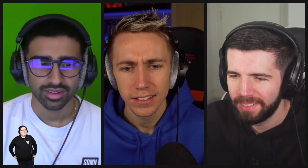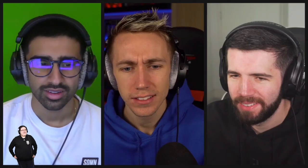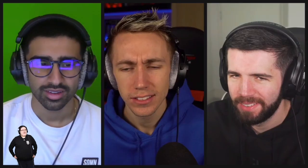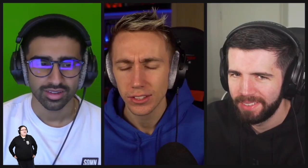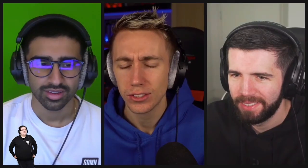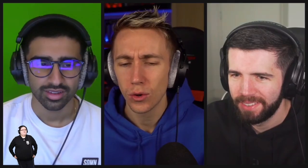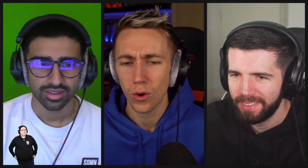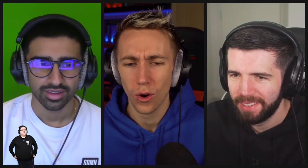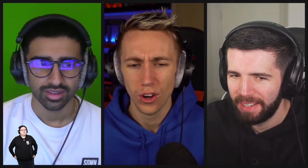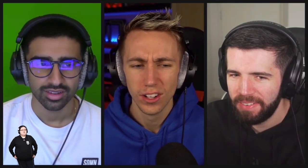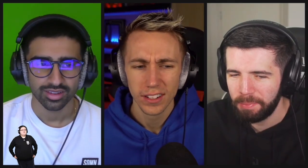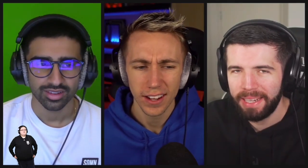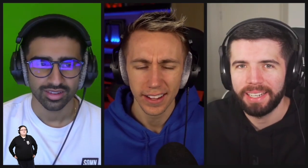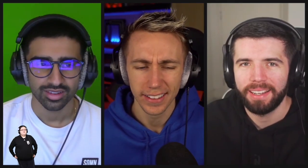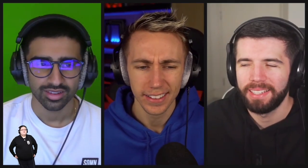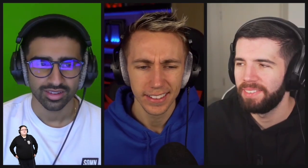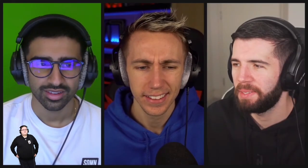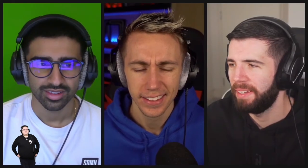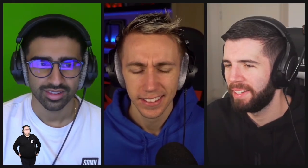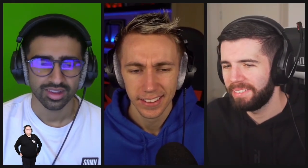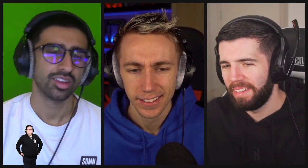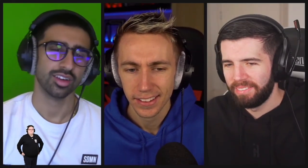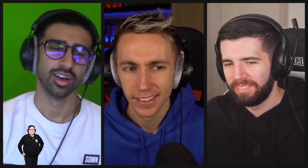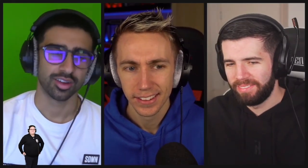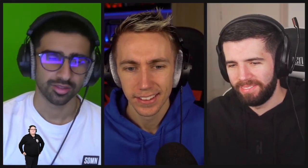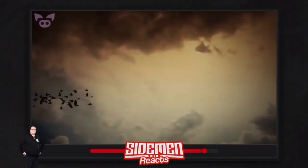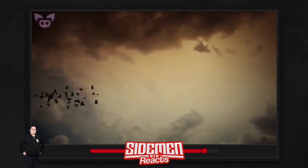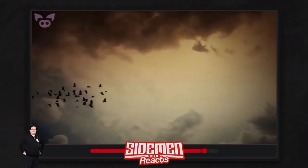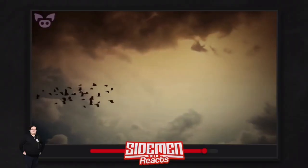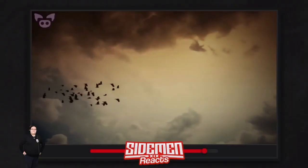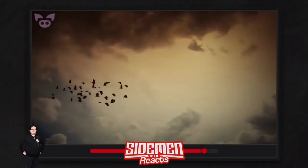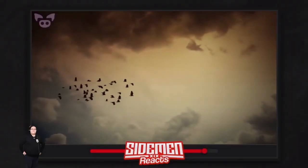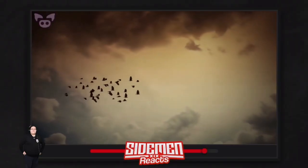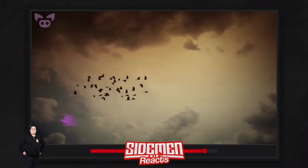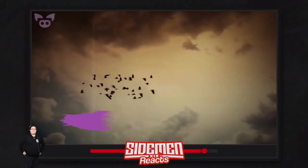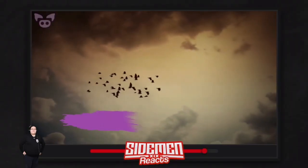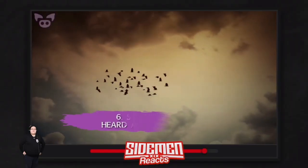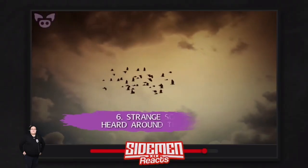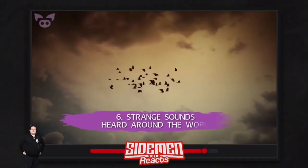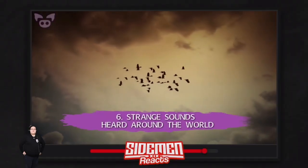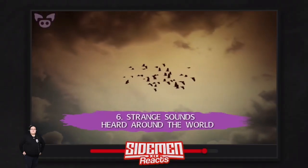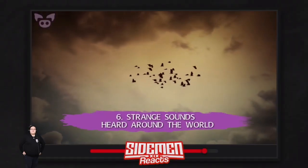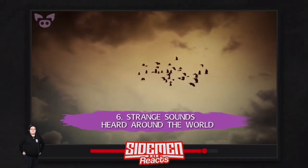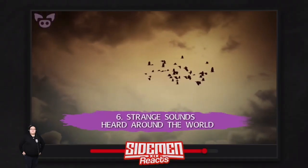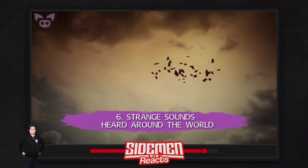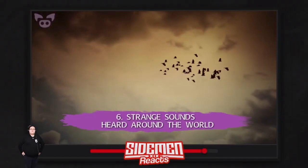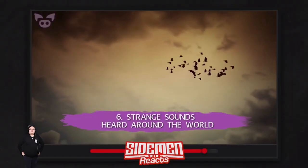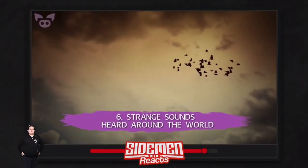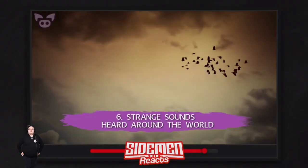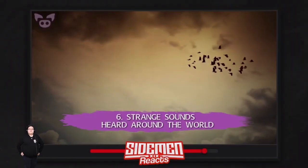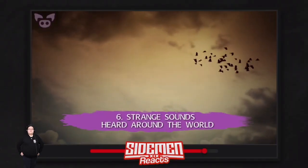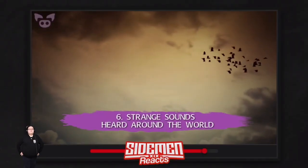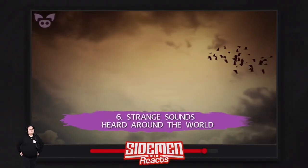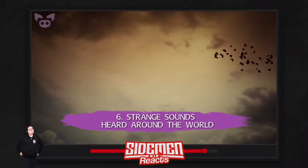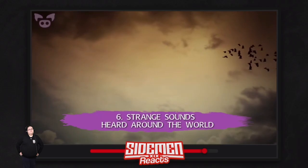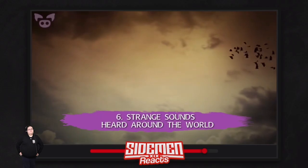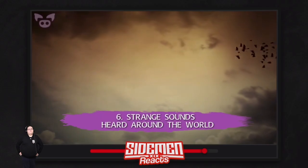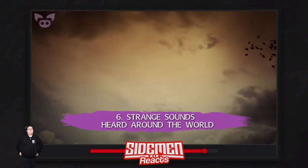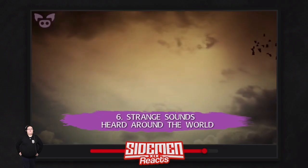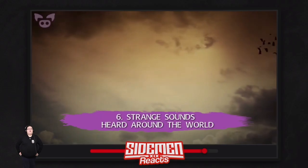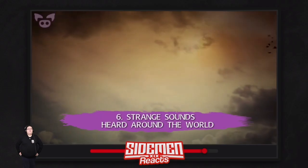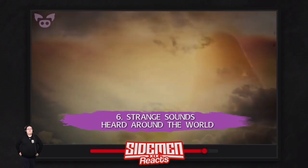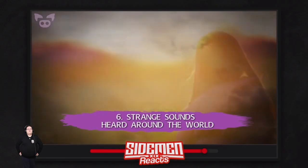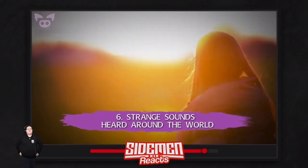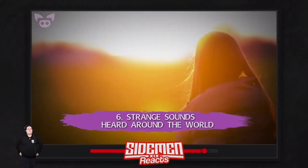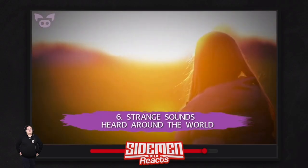off. I feel like they can malfunction. We've explained it, guys. We've explained it. It's fine. Do you remember hearing anything strange back in January of